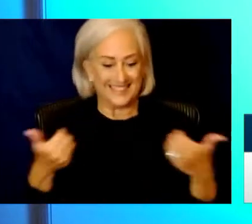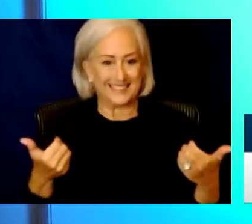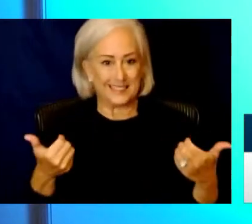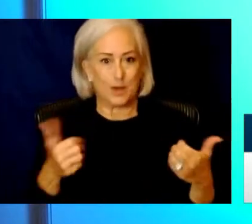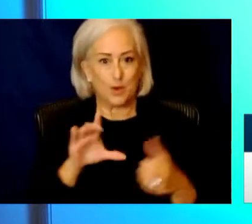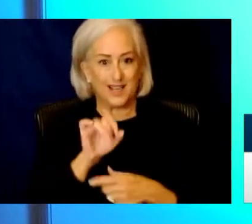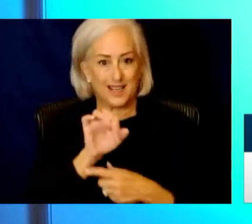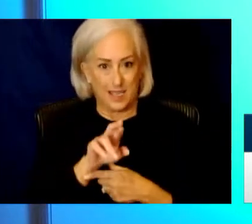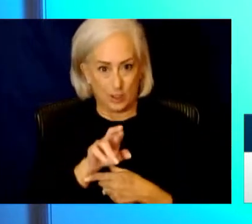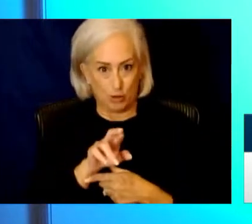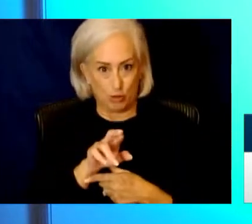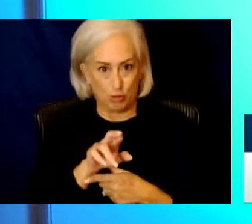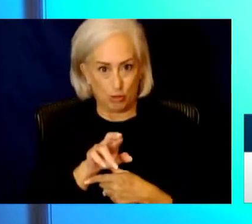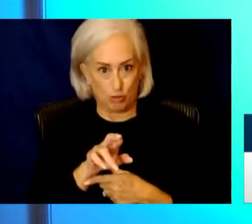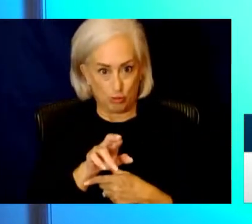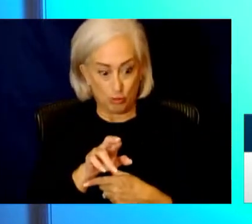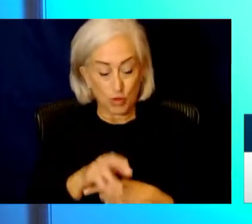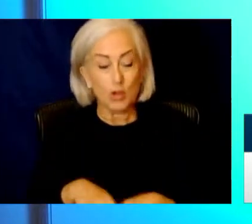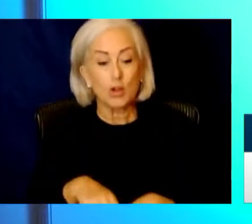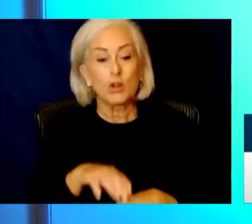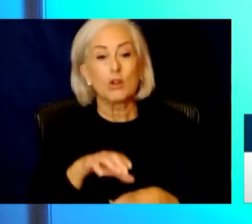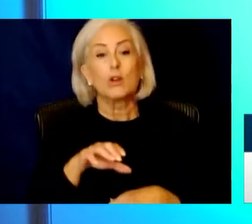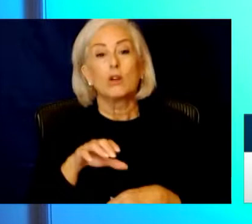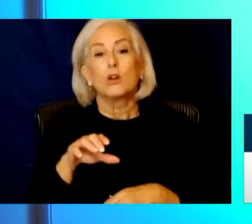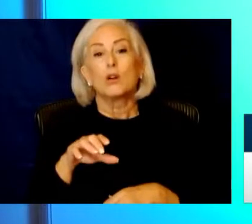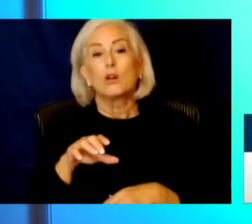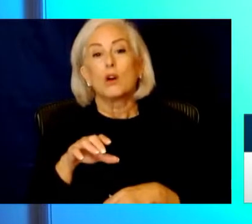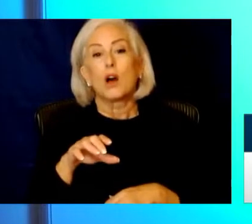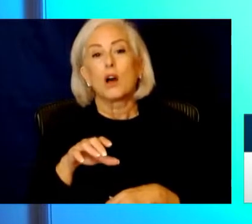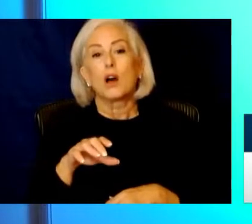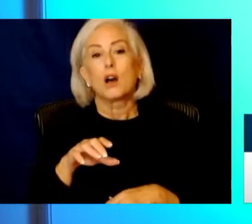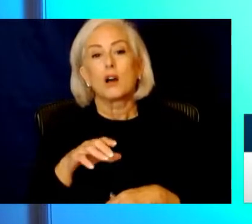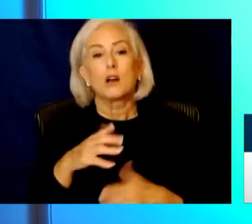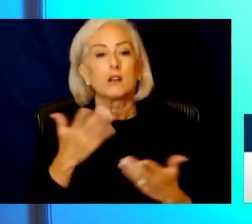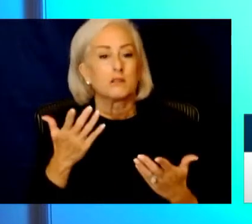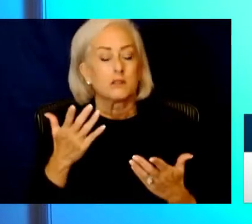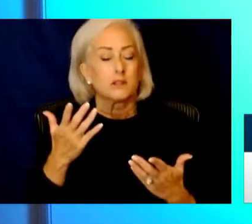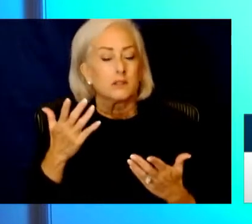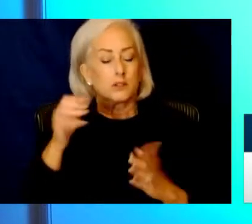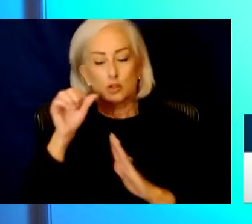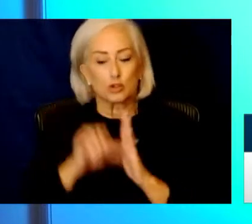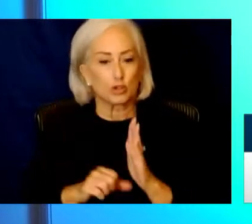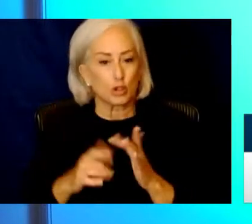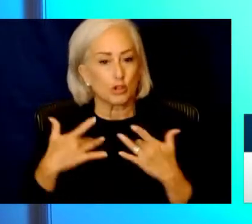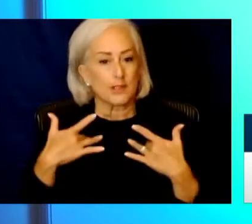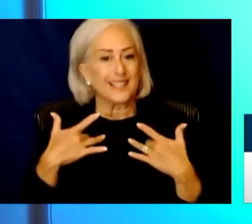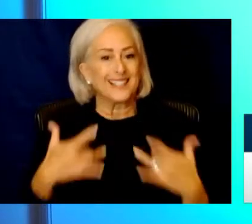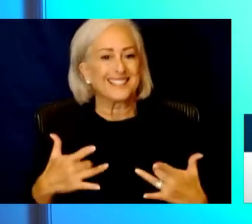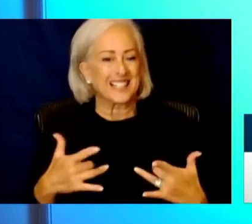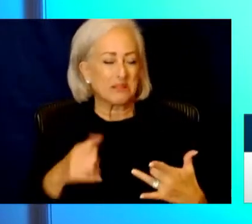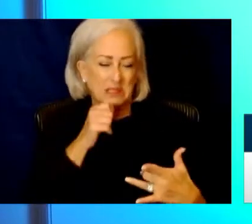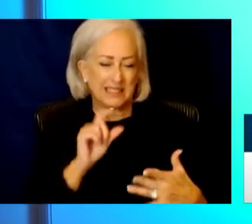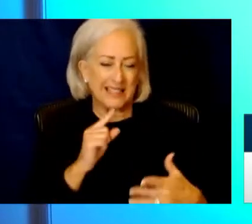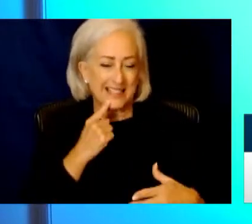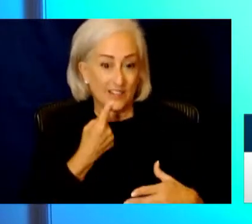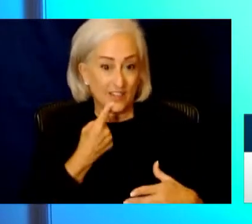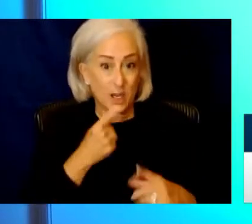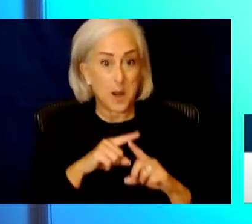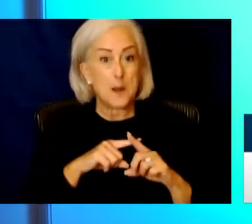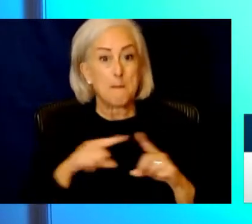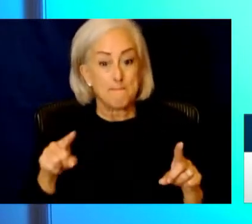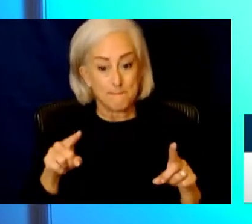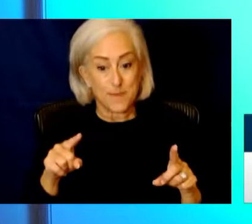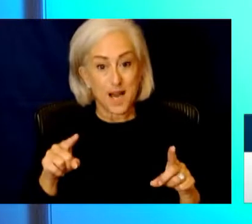typically, surgery is up front most of the time. The side effects related to the surgery are usually not as severe, but when you're down in the pelvis in that fixed